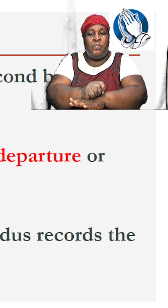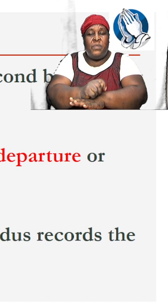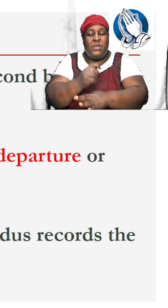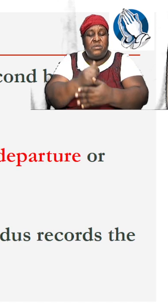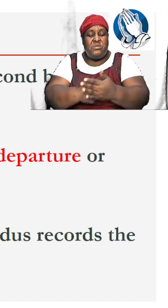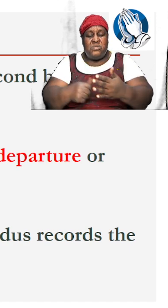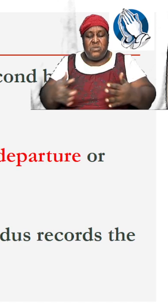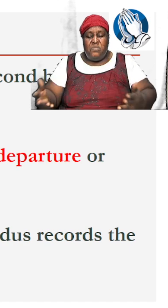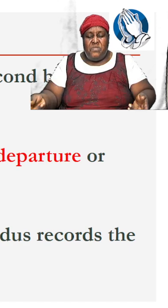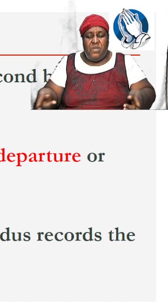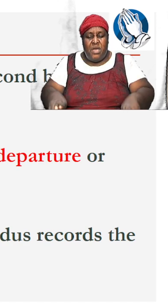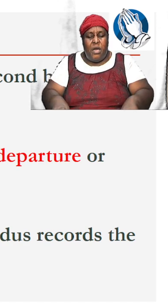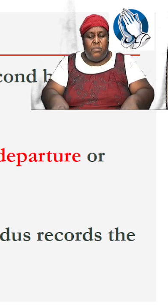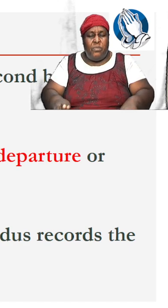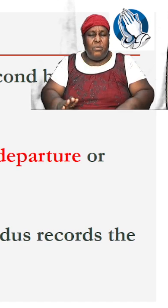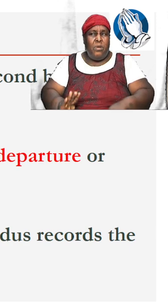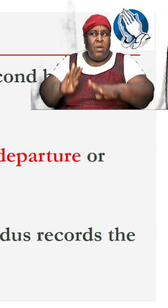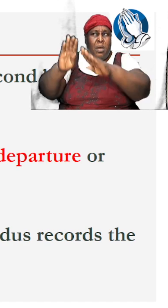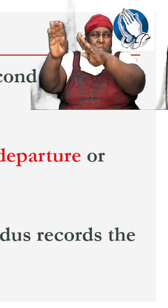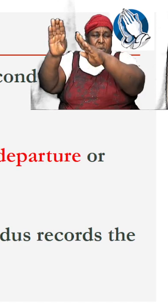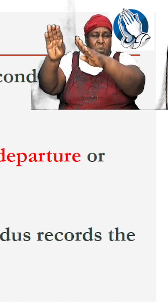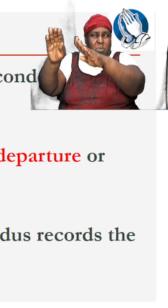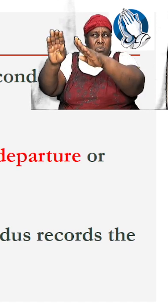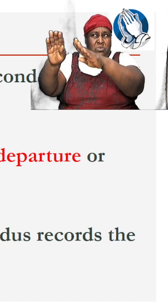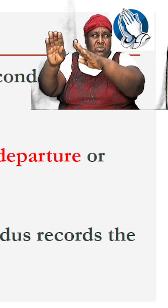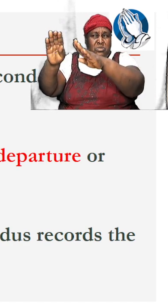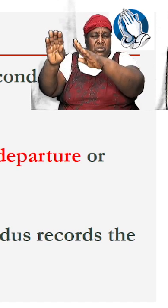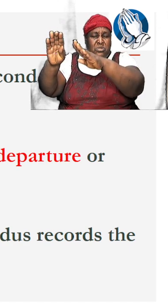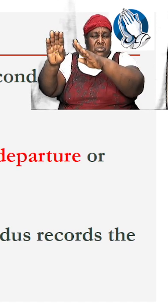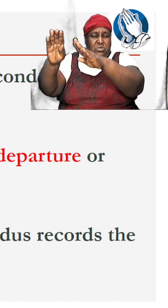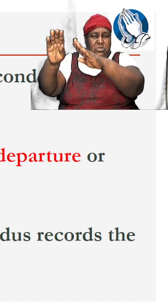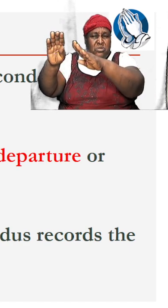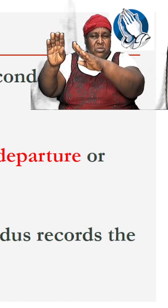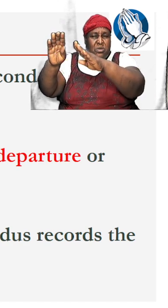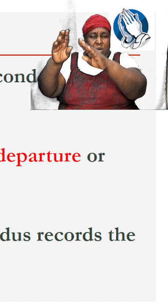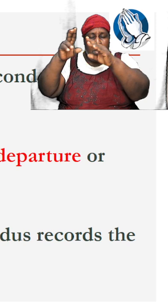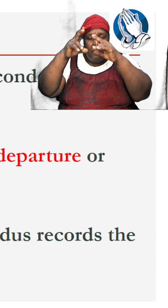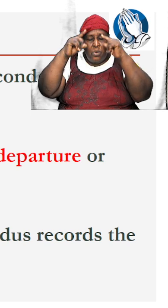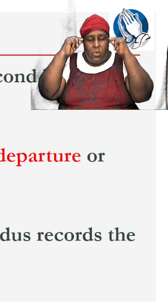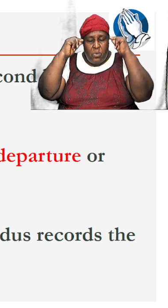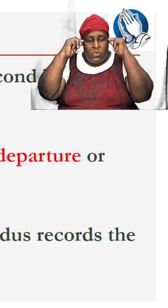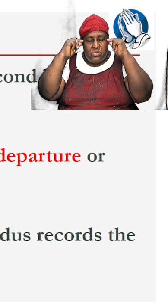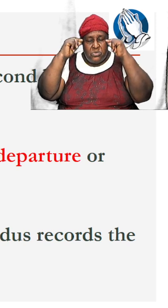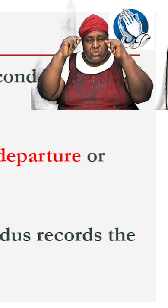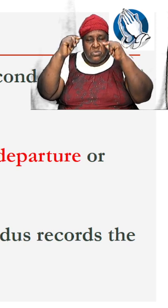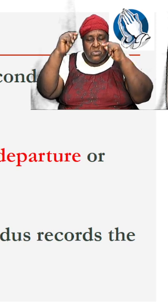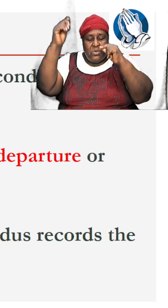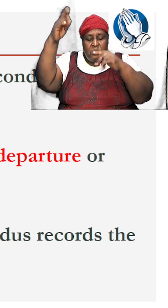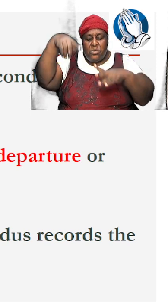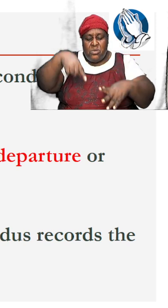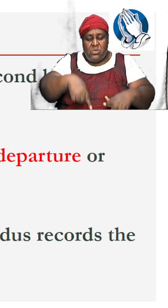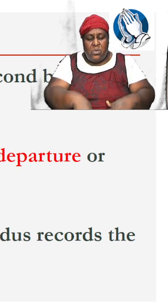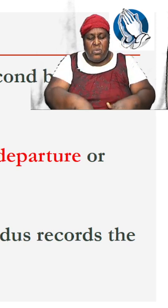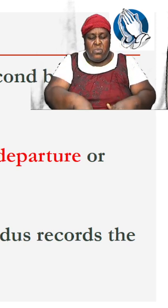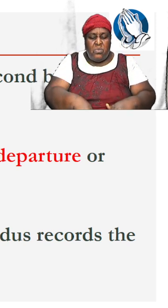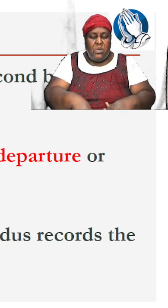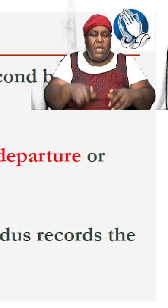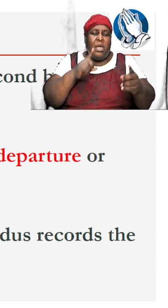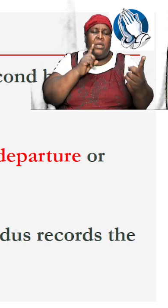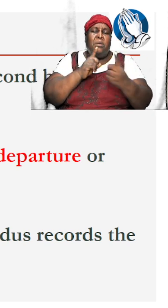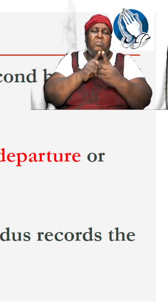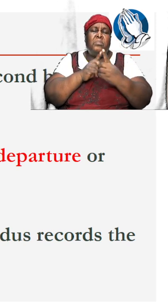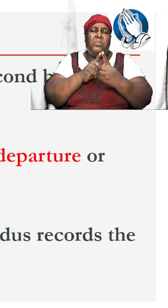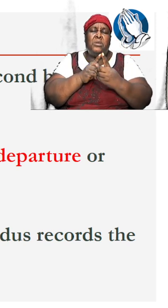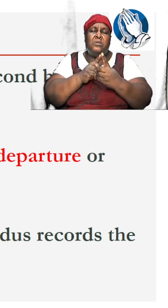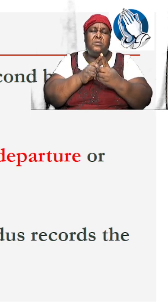happened when Moses was on his way down. Because on his way down, he met Joshua at the foot of the hill. And Joshua